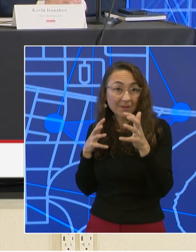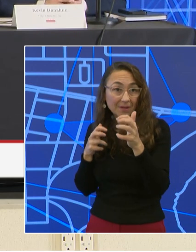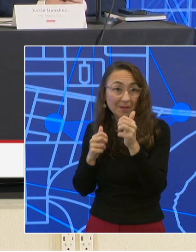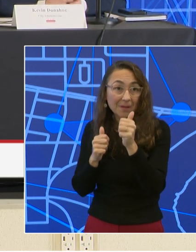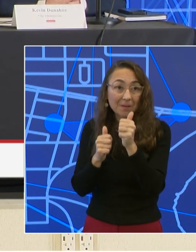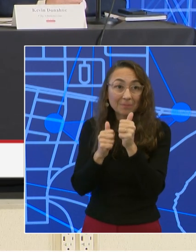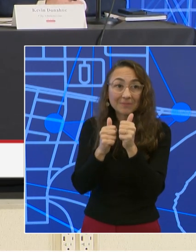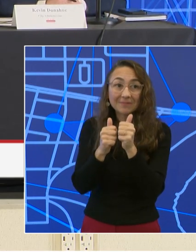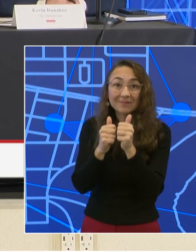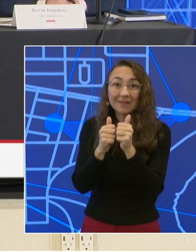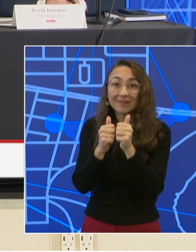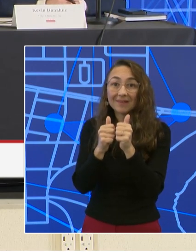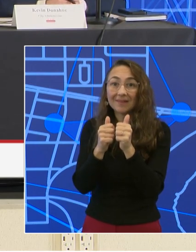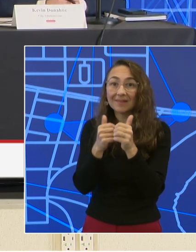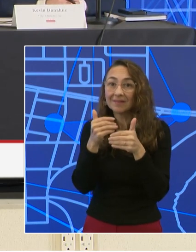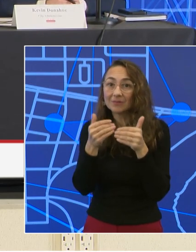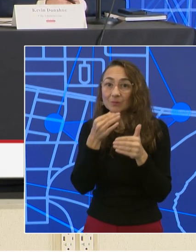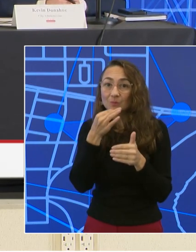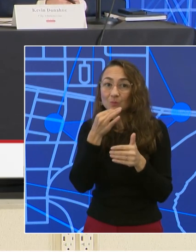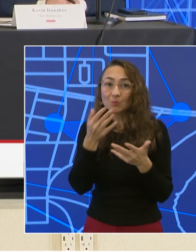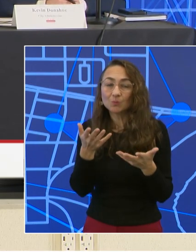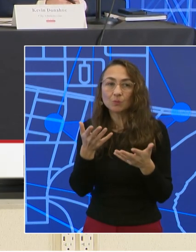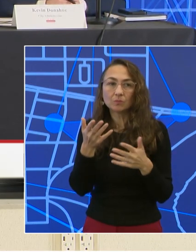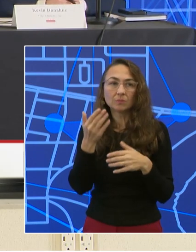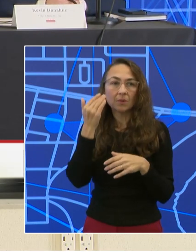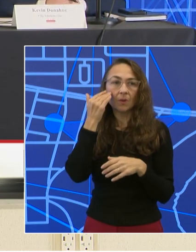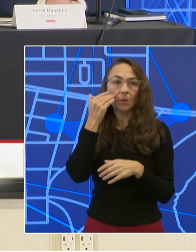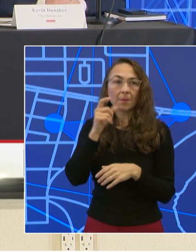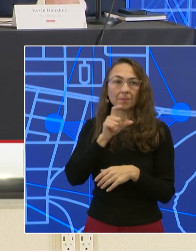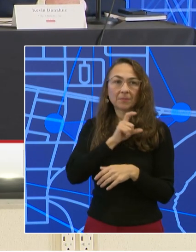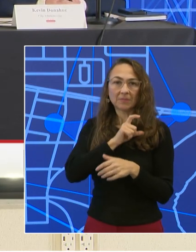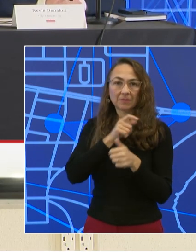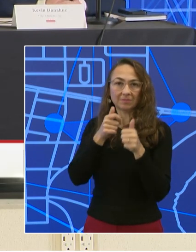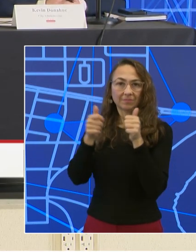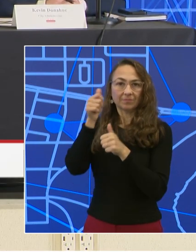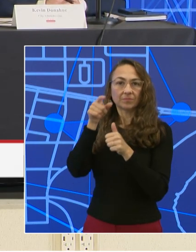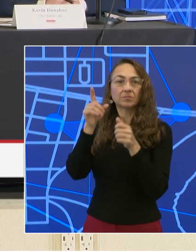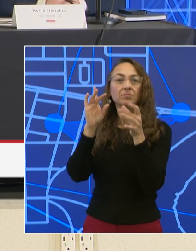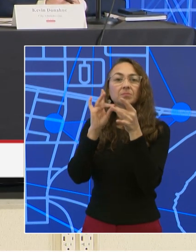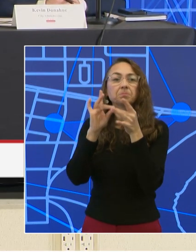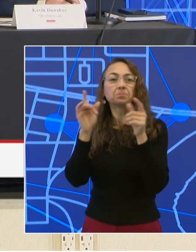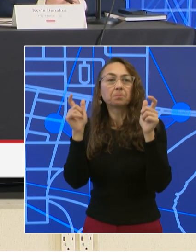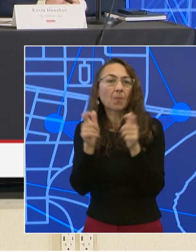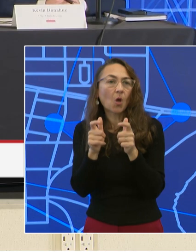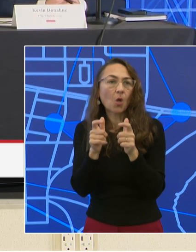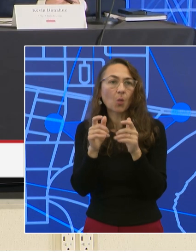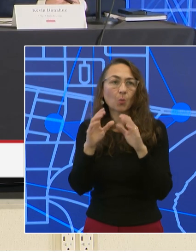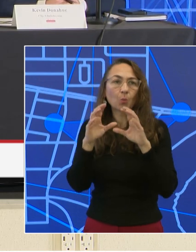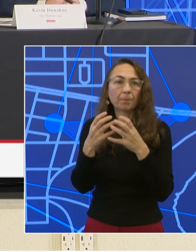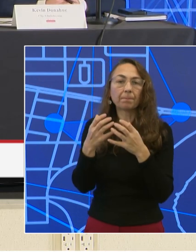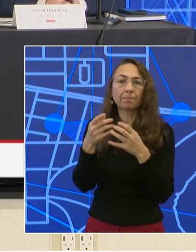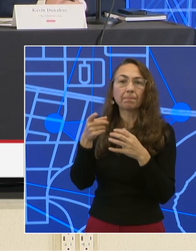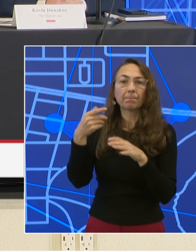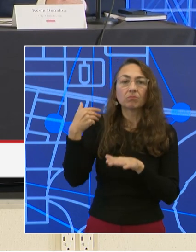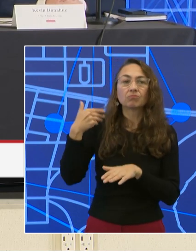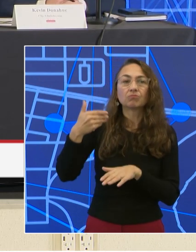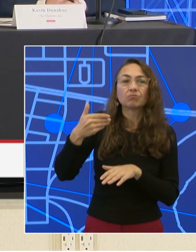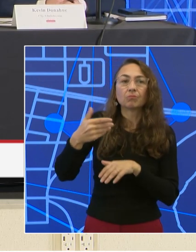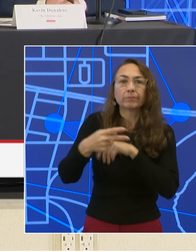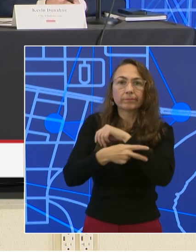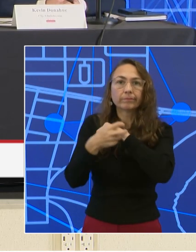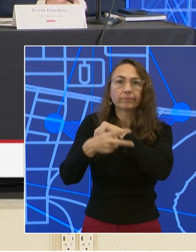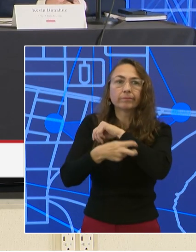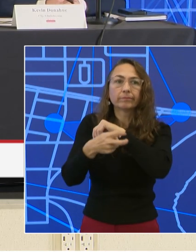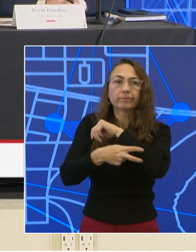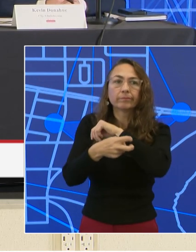been mentioned? I know Chief, you mentioned it's a small group that you've noticed with robberies and things like that to help address that. And specifically